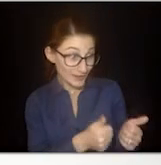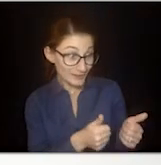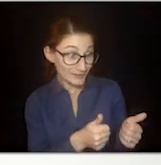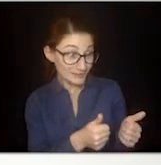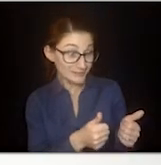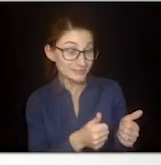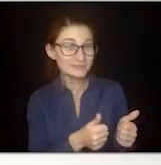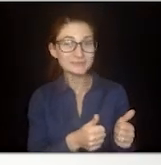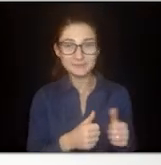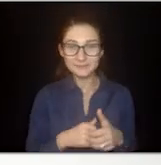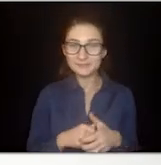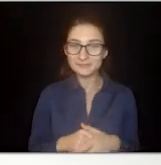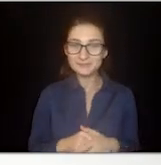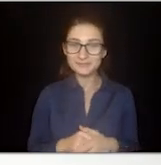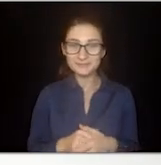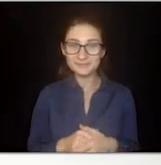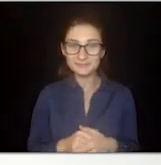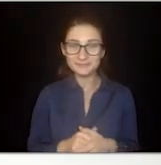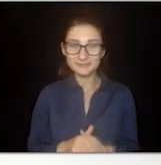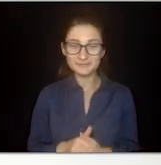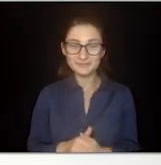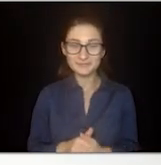Okay, you got it?